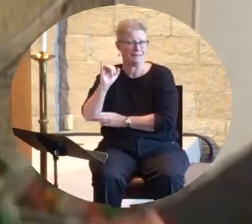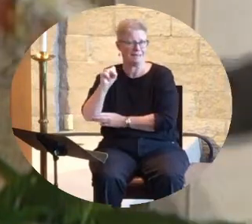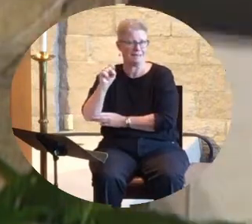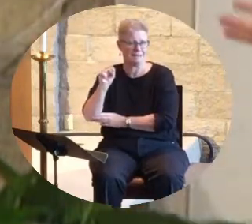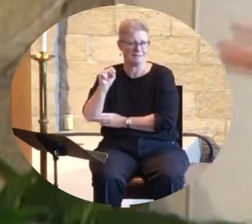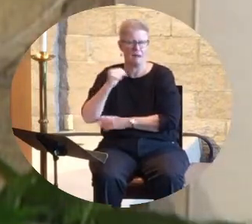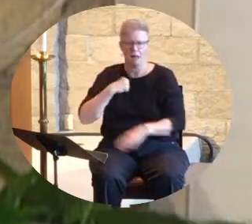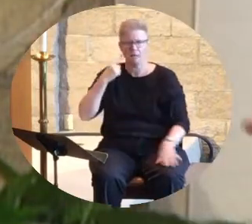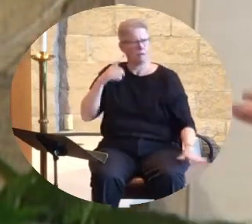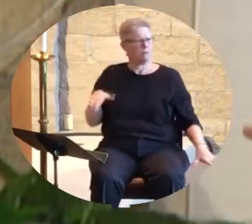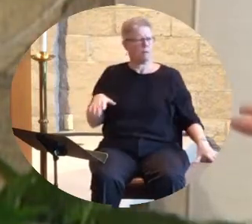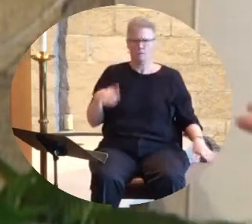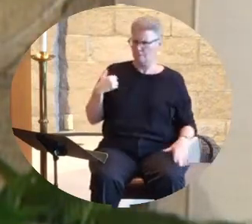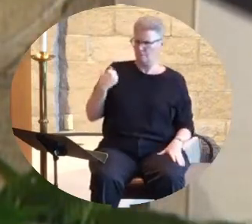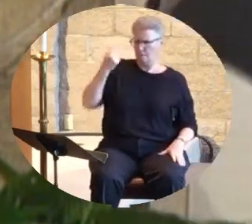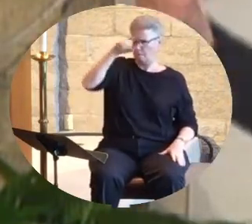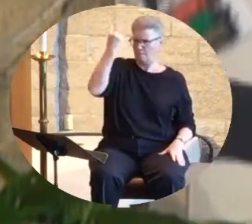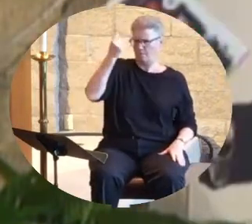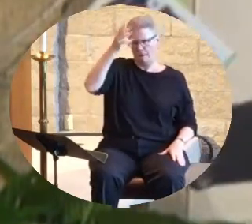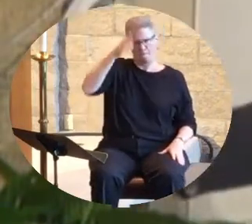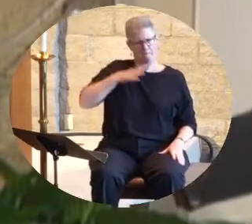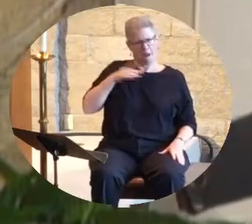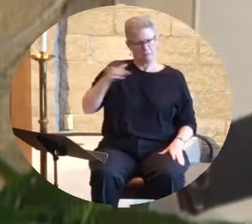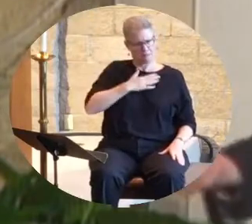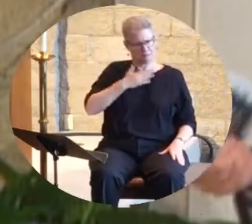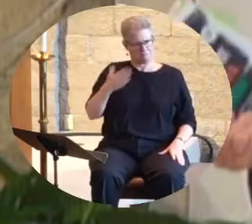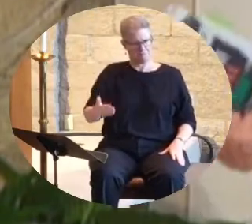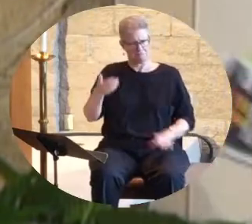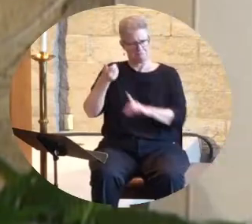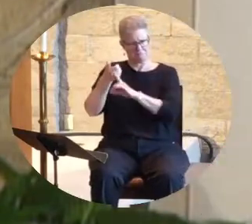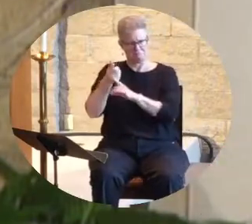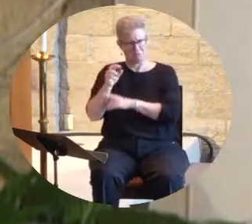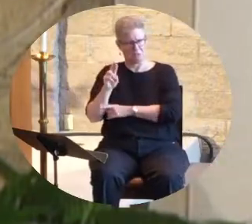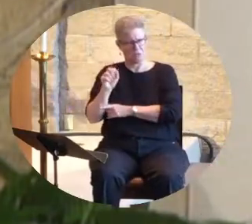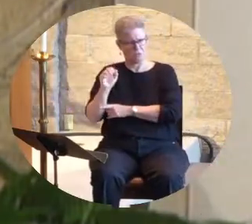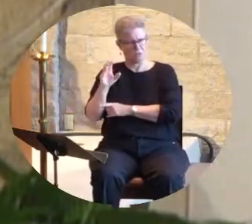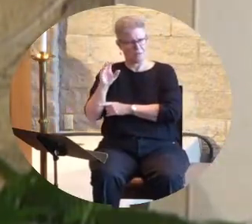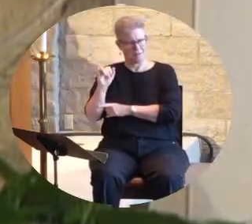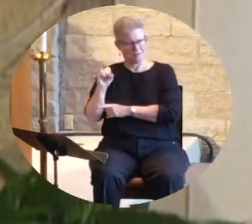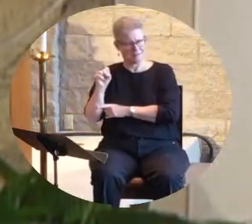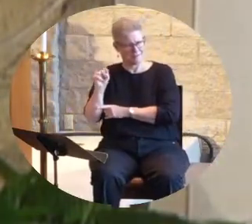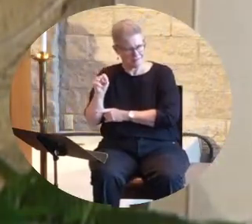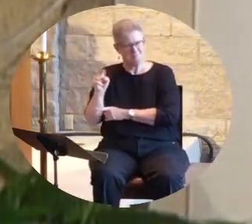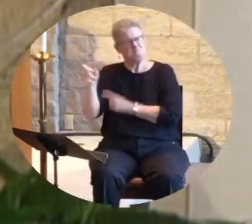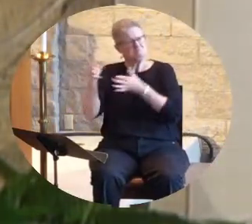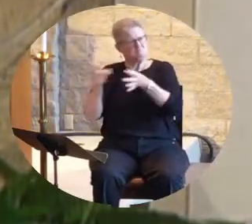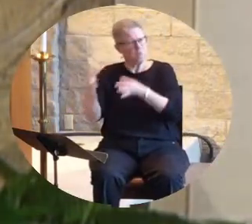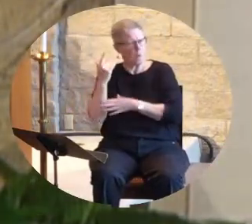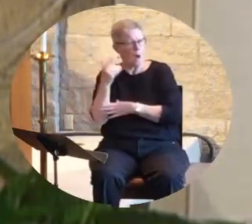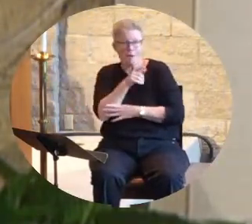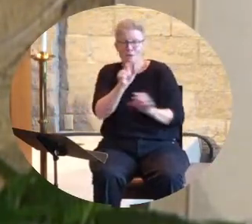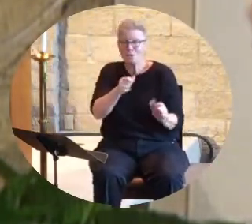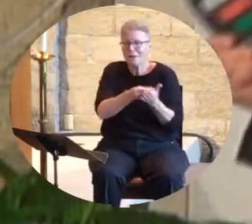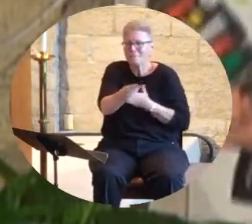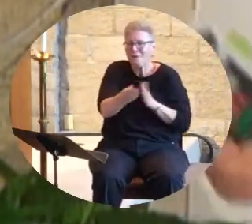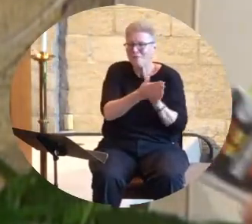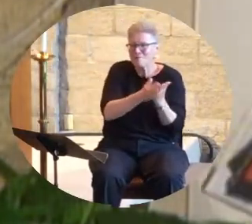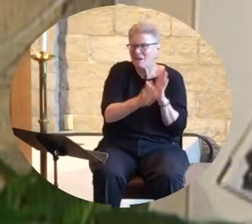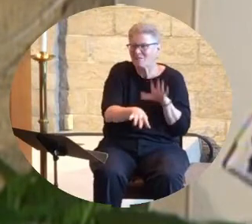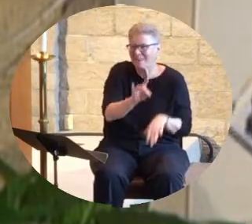This young black man here is admitting to being a racist. And then he told us why. You can buy the book and find out. He told us